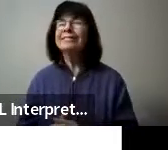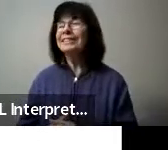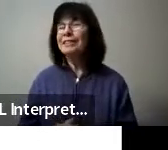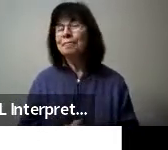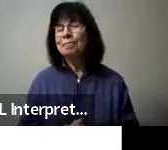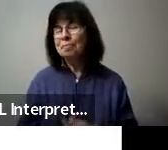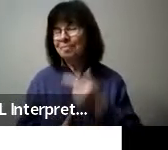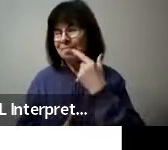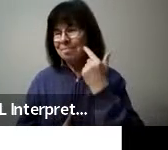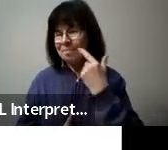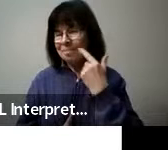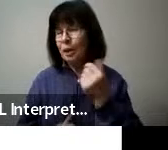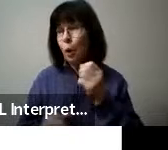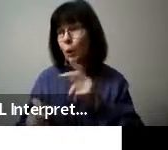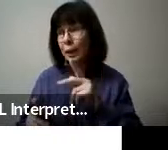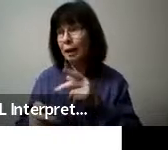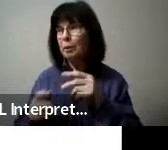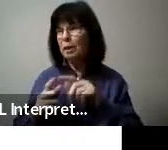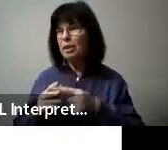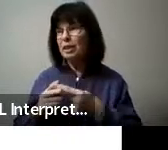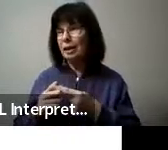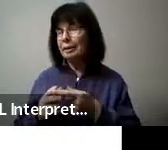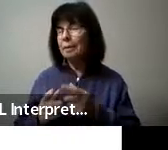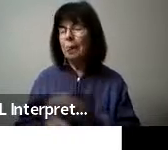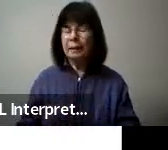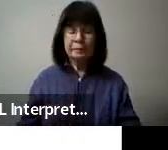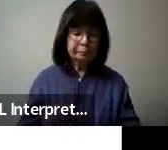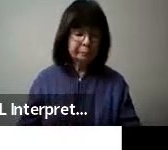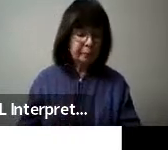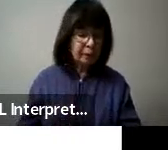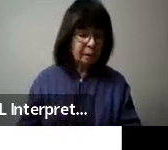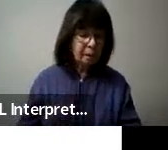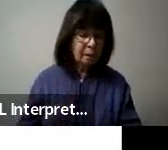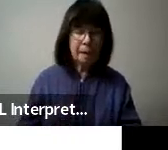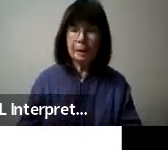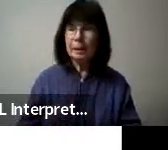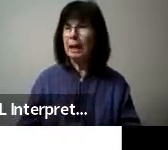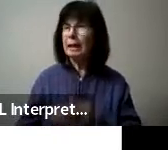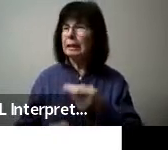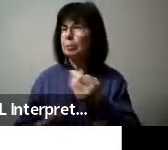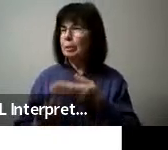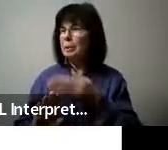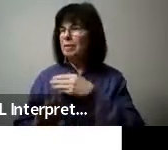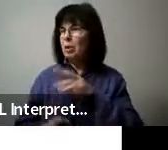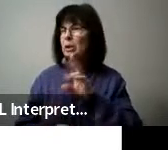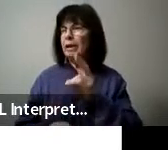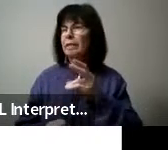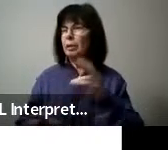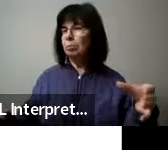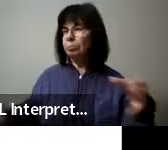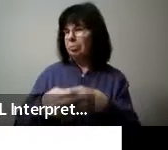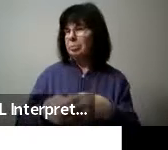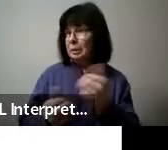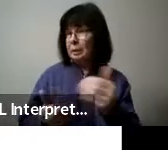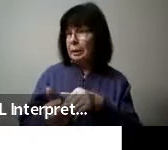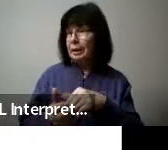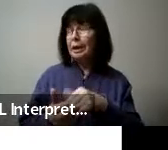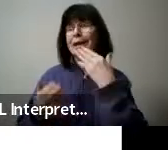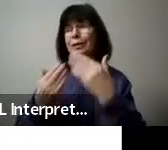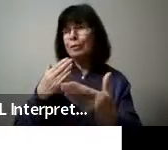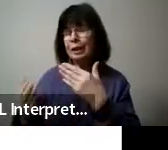All right, folks, I'm going to get us started and we'll bring us back in a little before 7 to be able to report out. Thank you